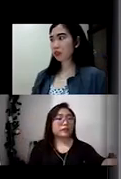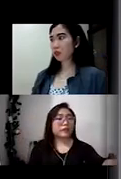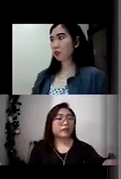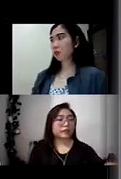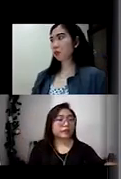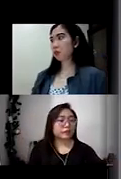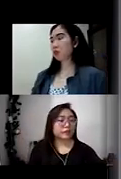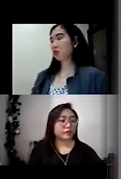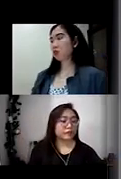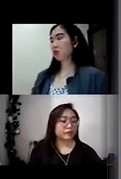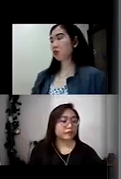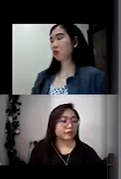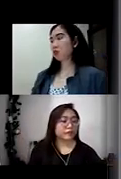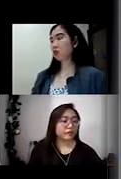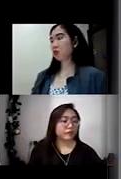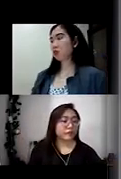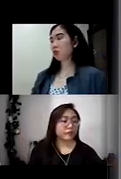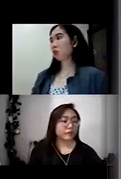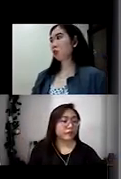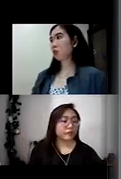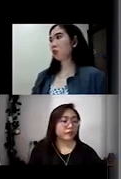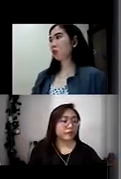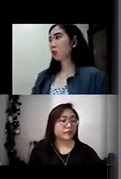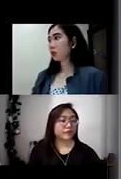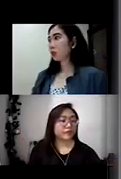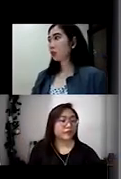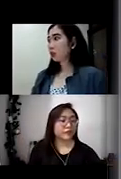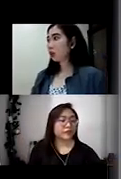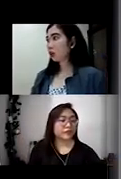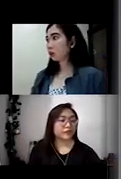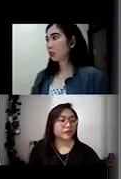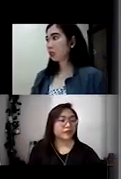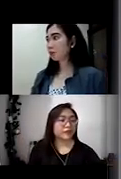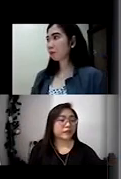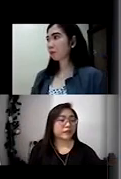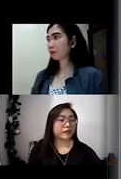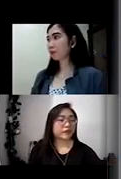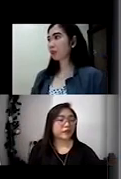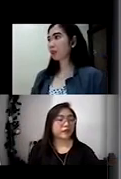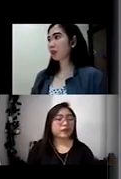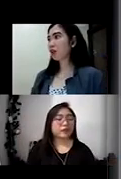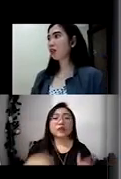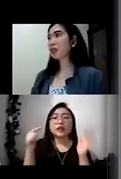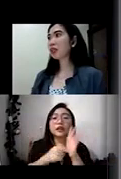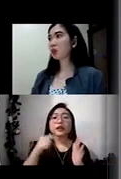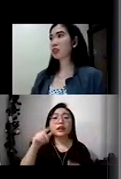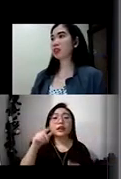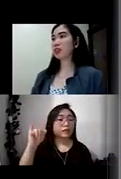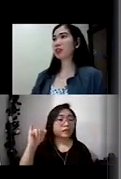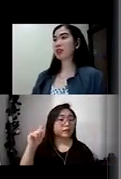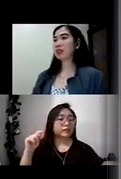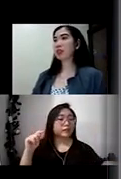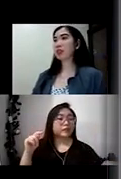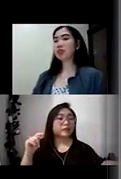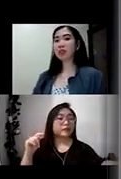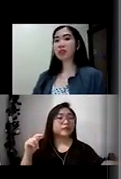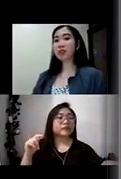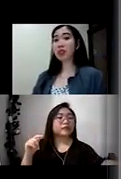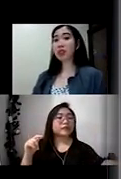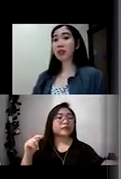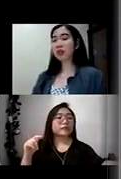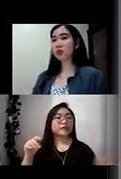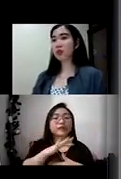Then it will be shown. So if you click Keep, yan, all the notes that is in